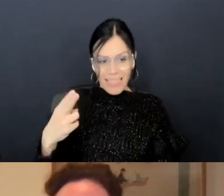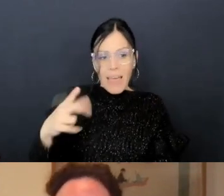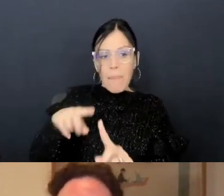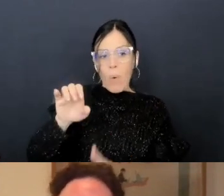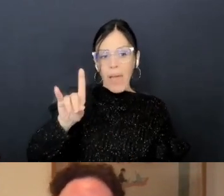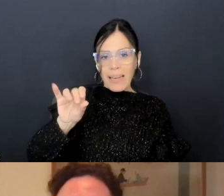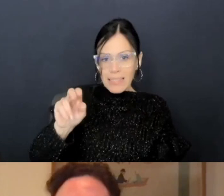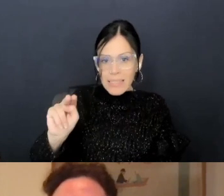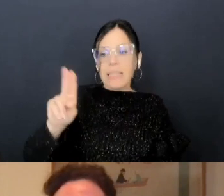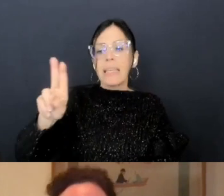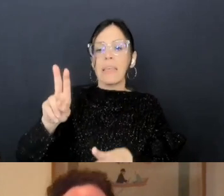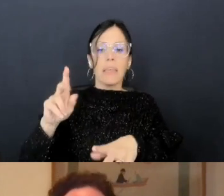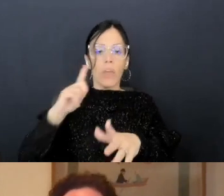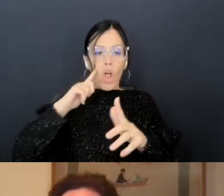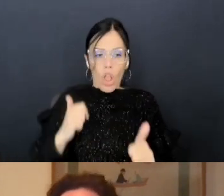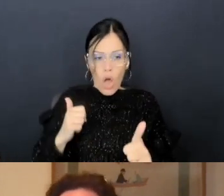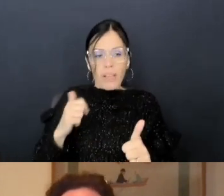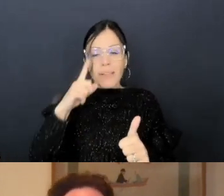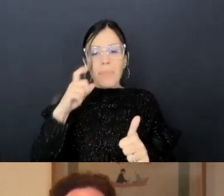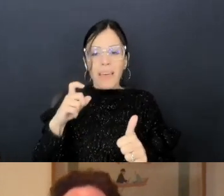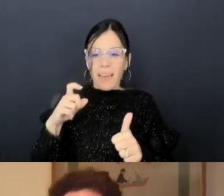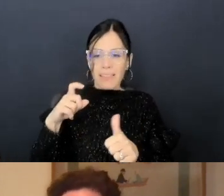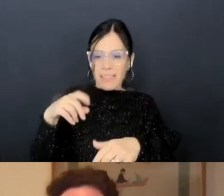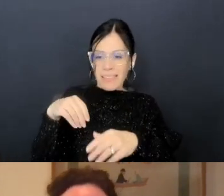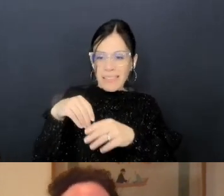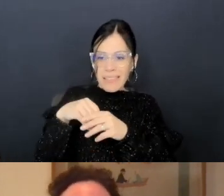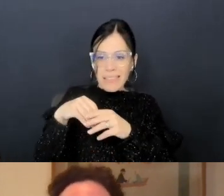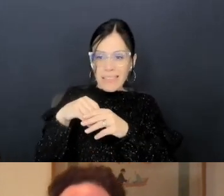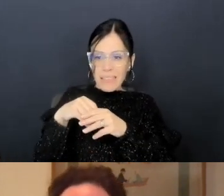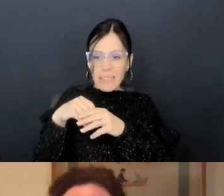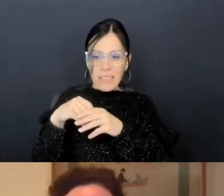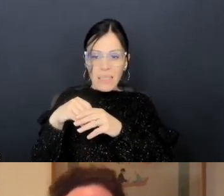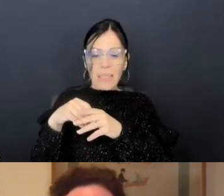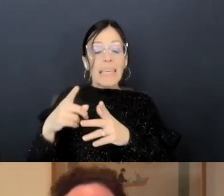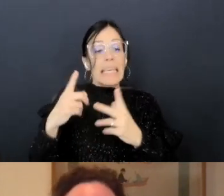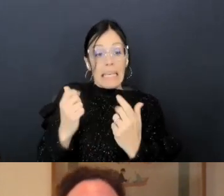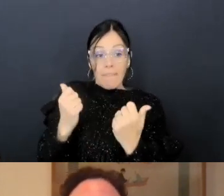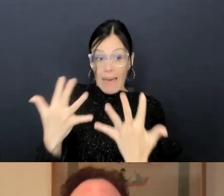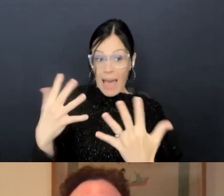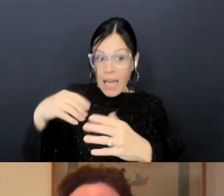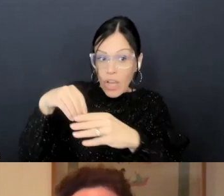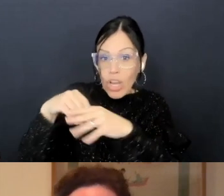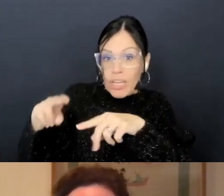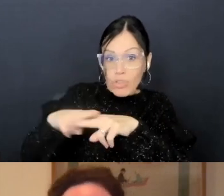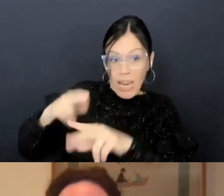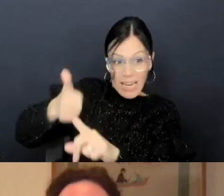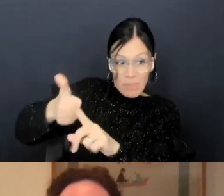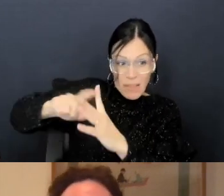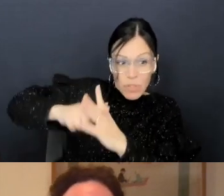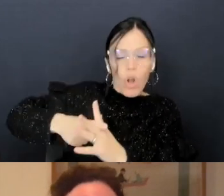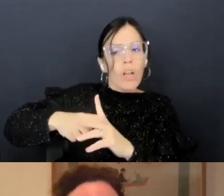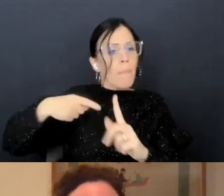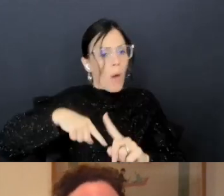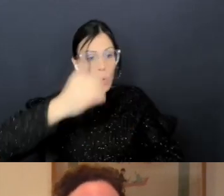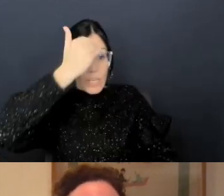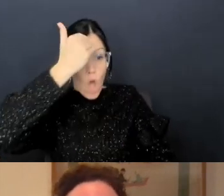his hearing from being boxed in the ears as a child as a punishment after setting fire in a train but we know from the archives that